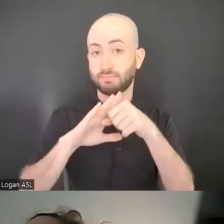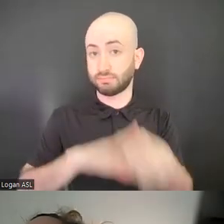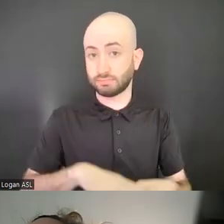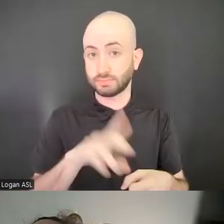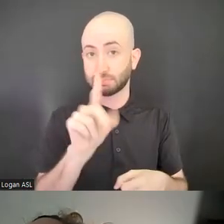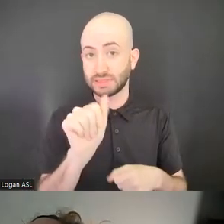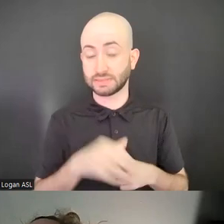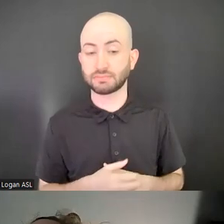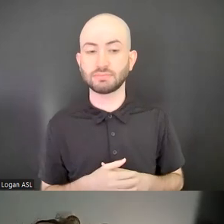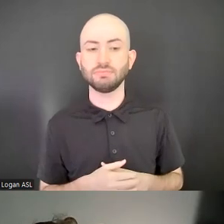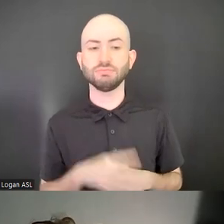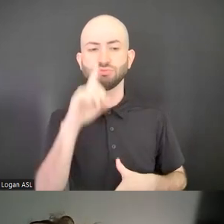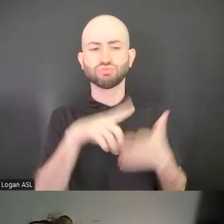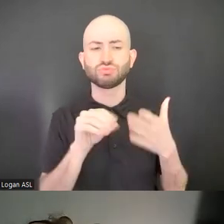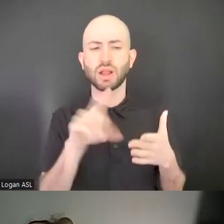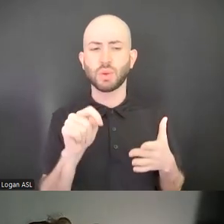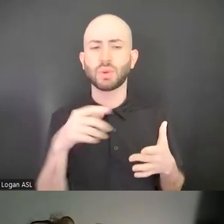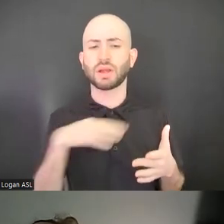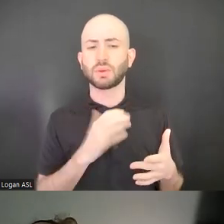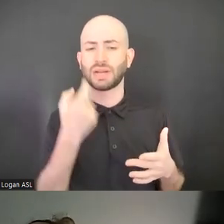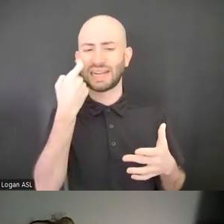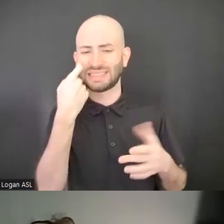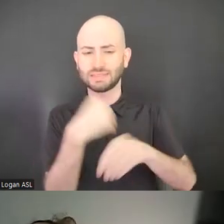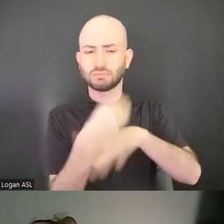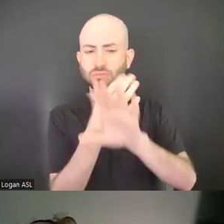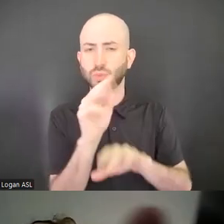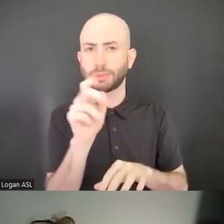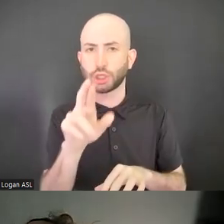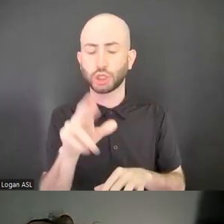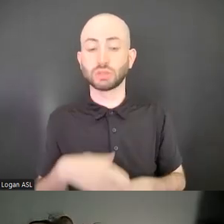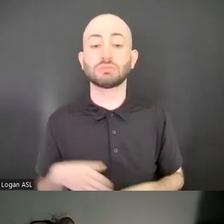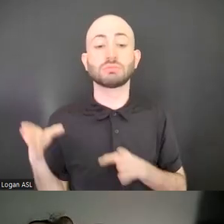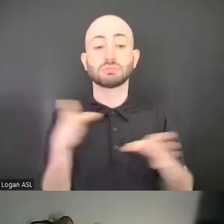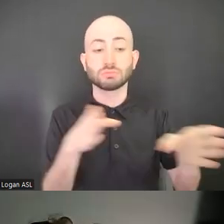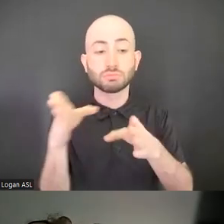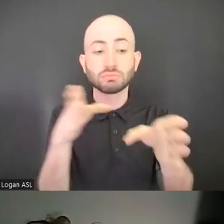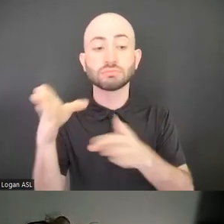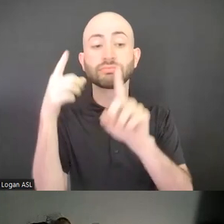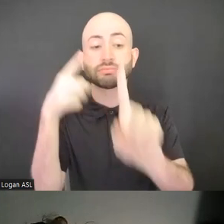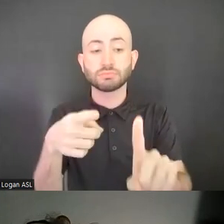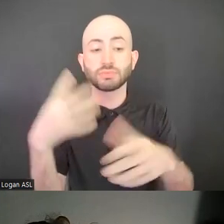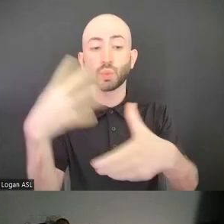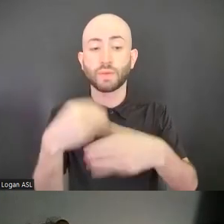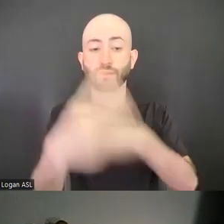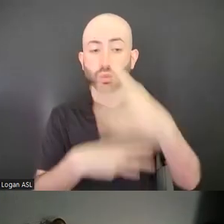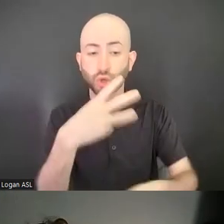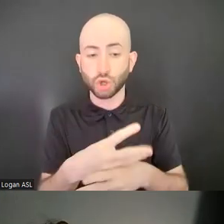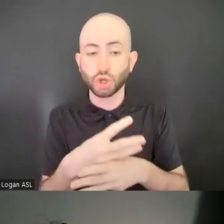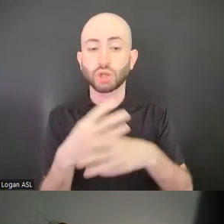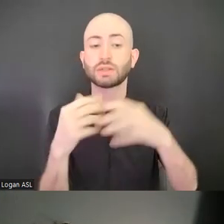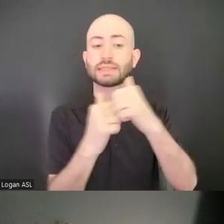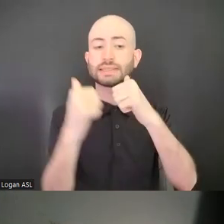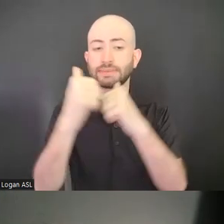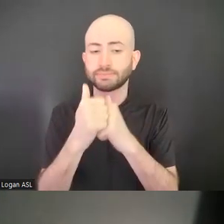paving towards an inclusive world about systemic ableism which includes public policy and organizational